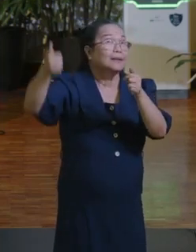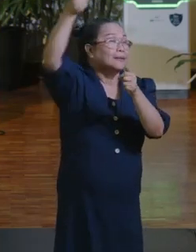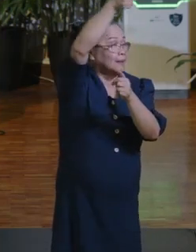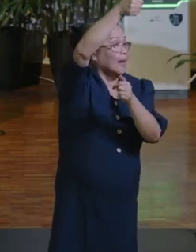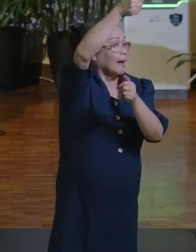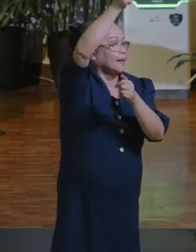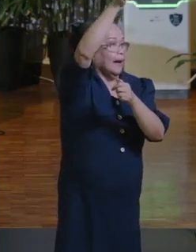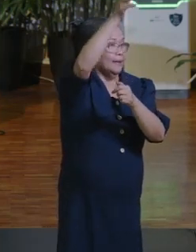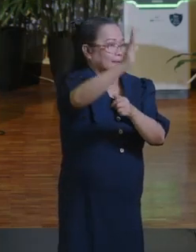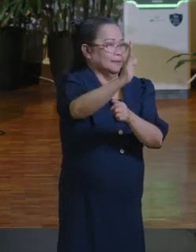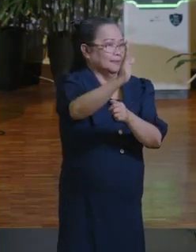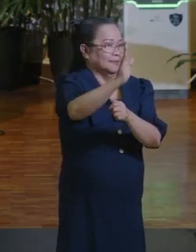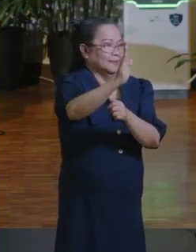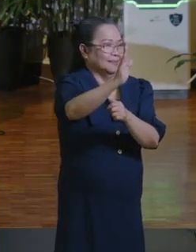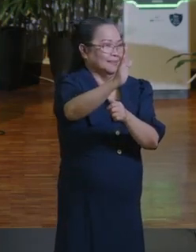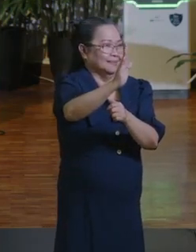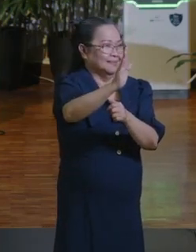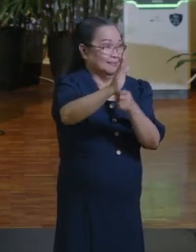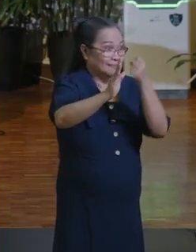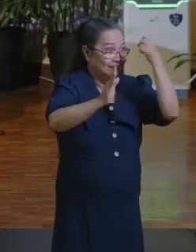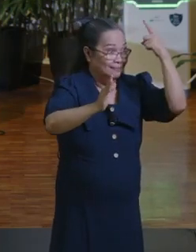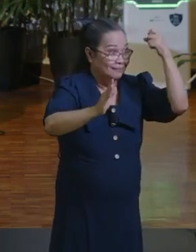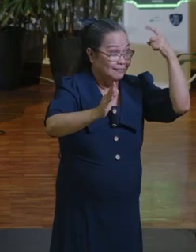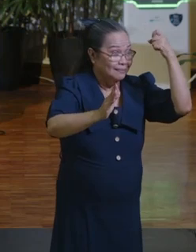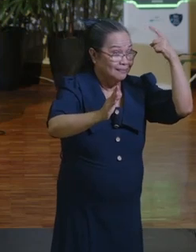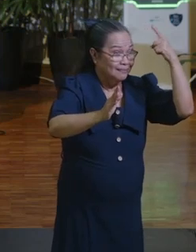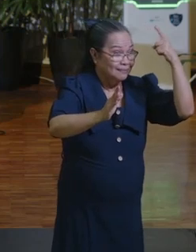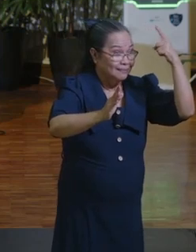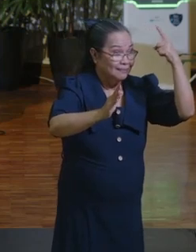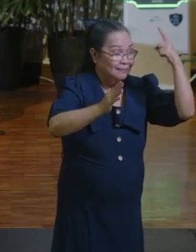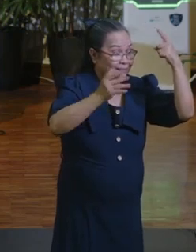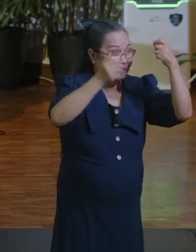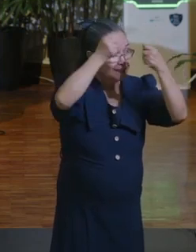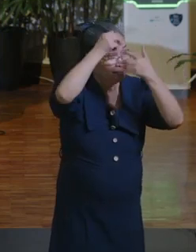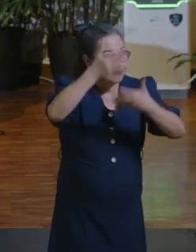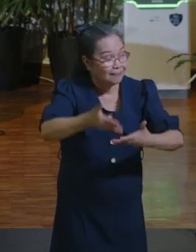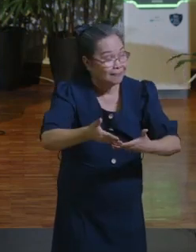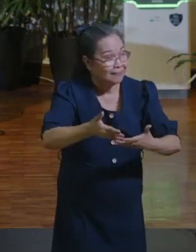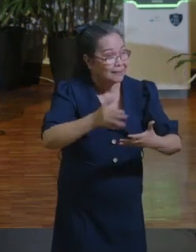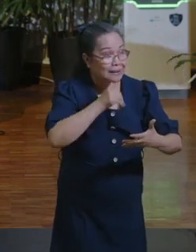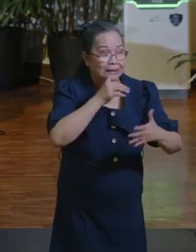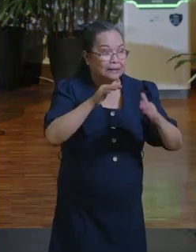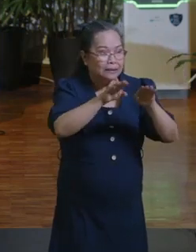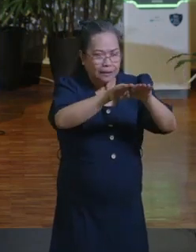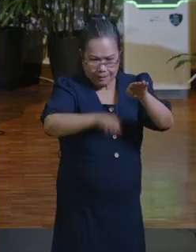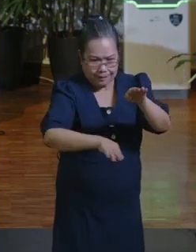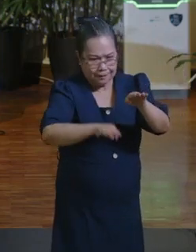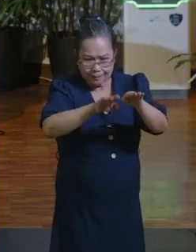kapatid, na ang submission does not equal inferiority.